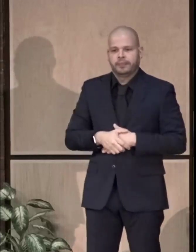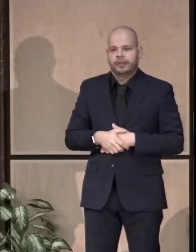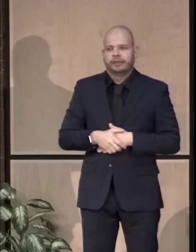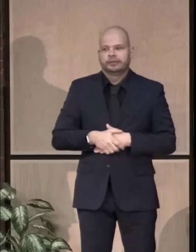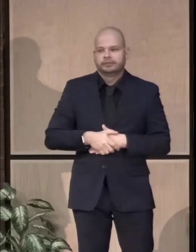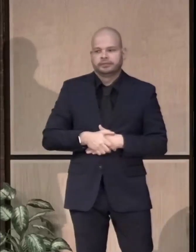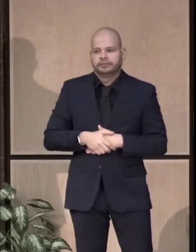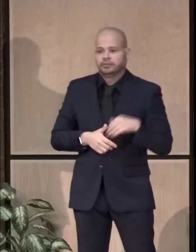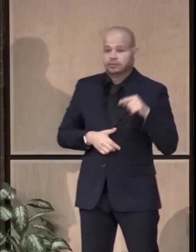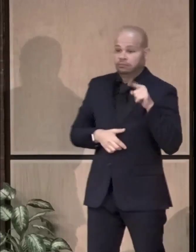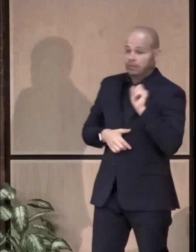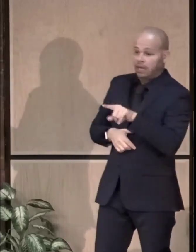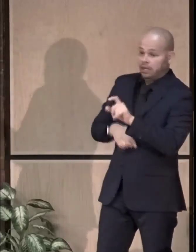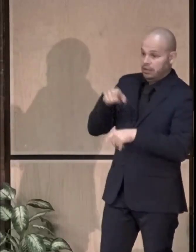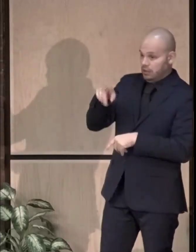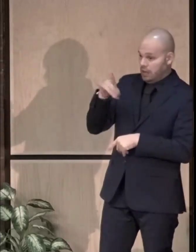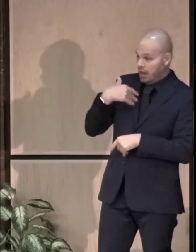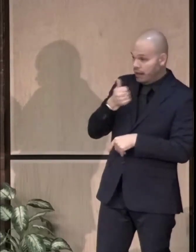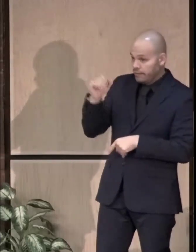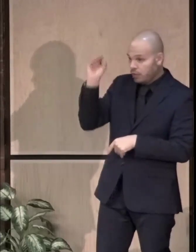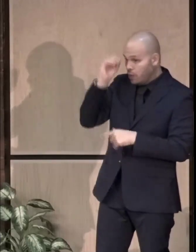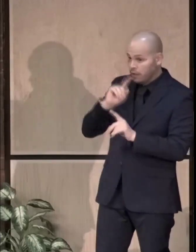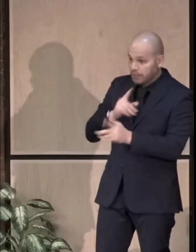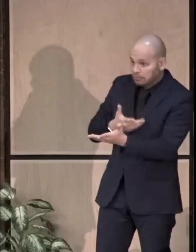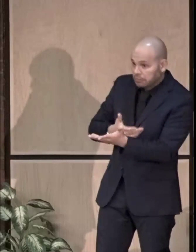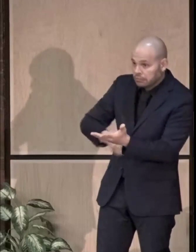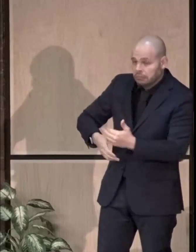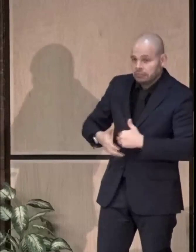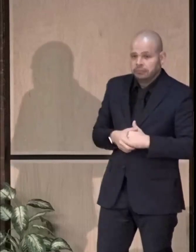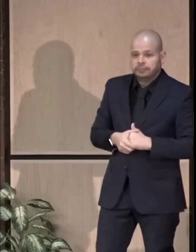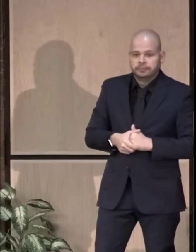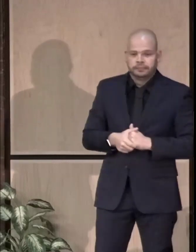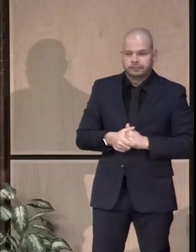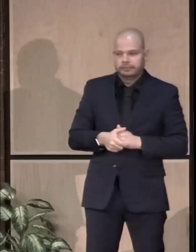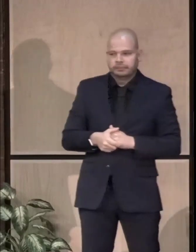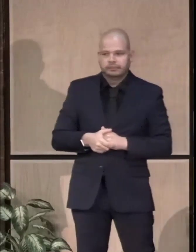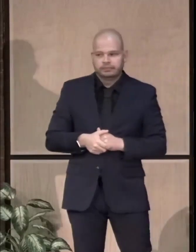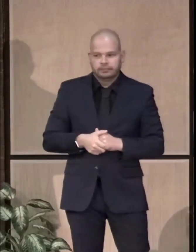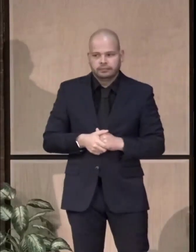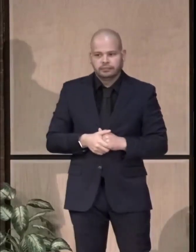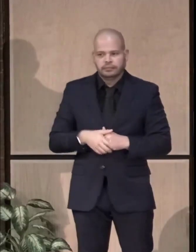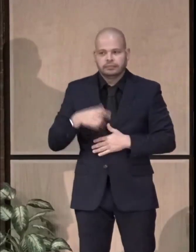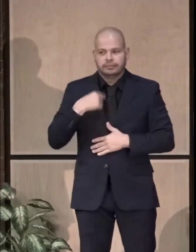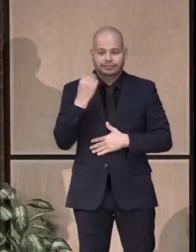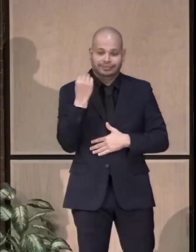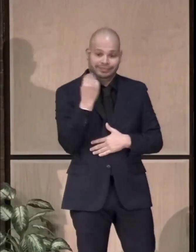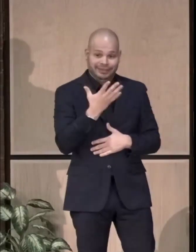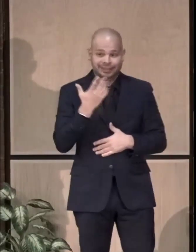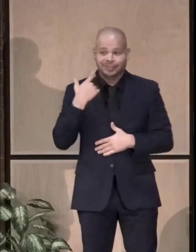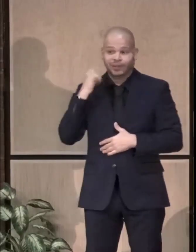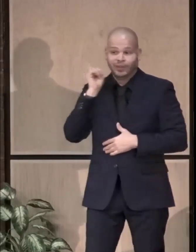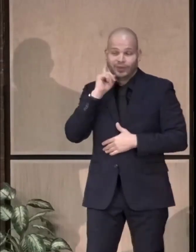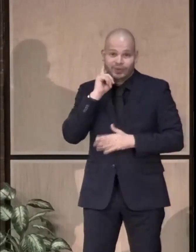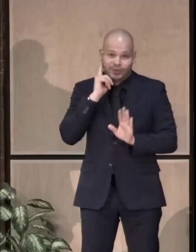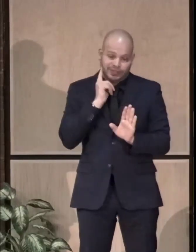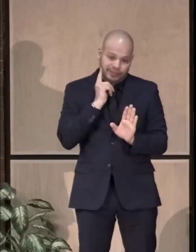respond to that? I acknowledged that at the time I wasn't aware. I had heard that Sergeant